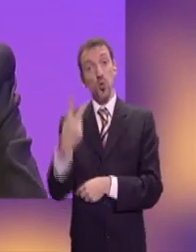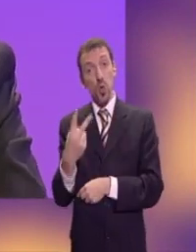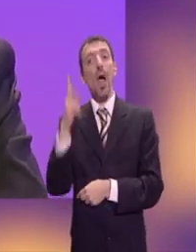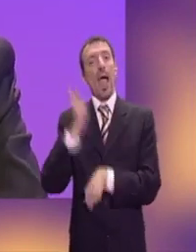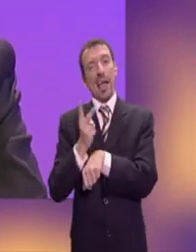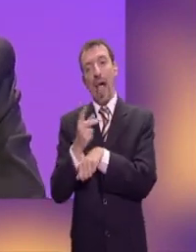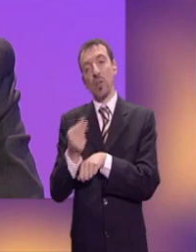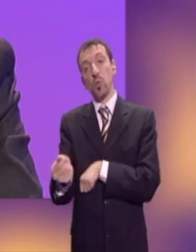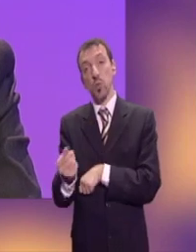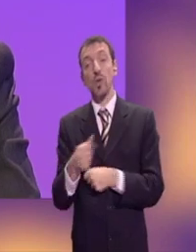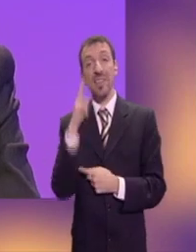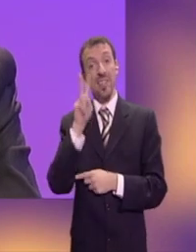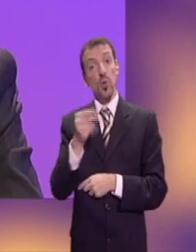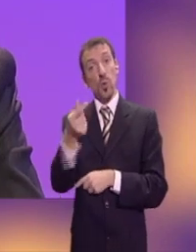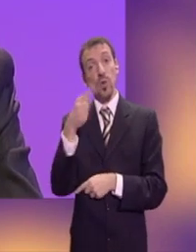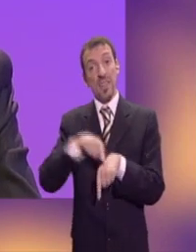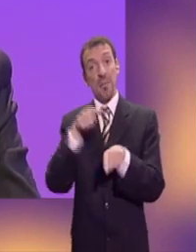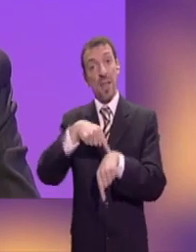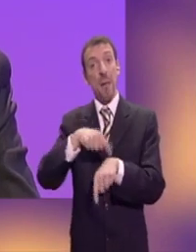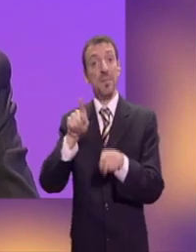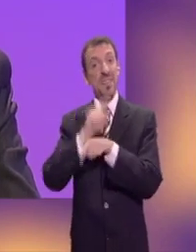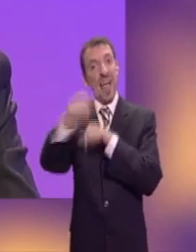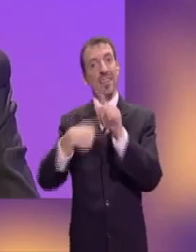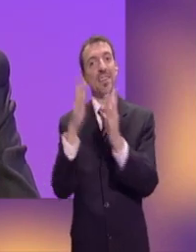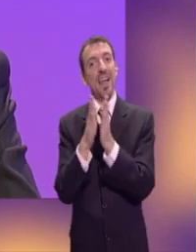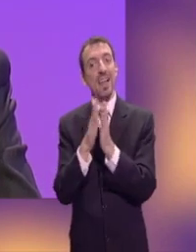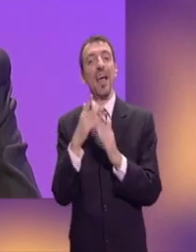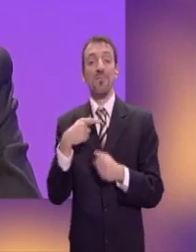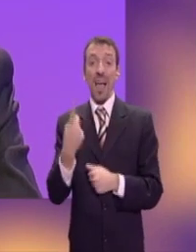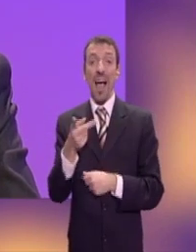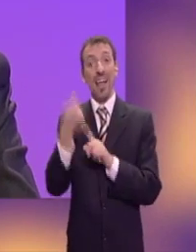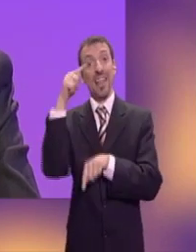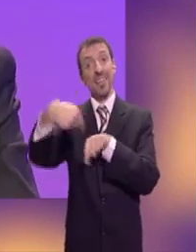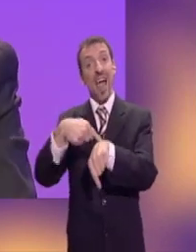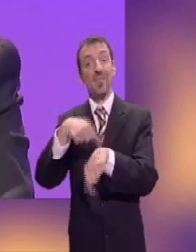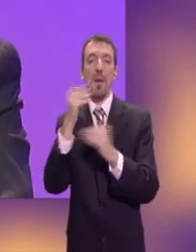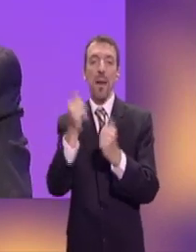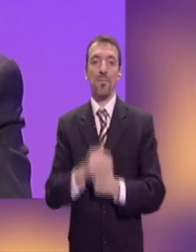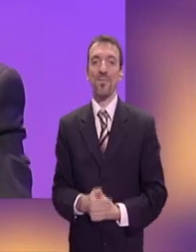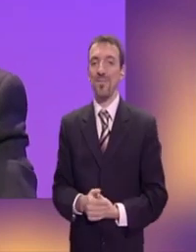And we'll see you at the same time, same place next Sunday. So until then, enjoy the rest of the weekend. Bye-bye.